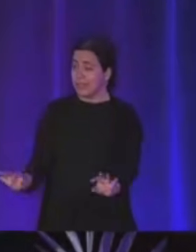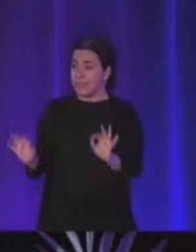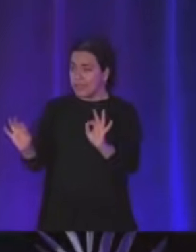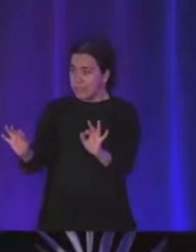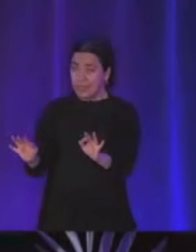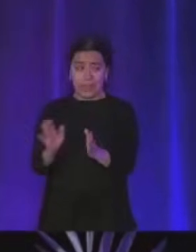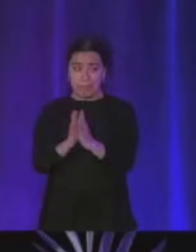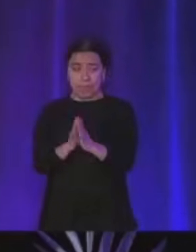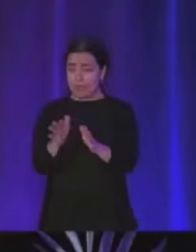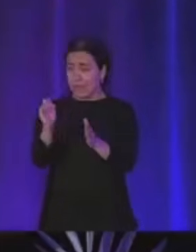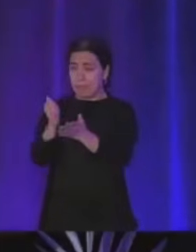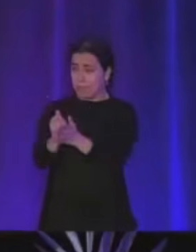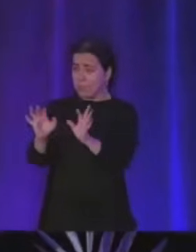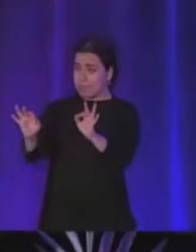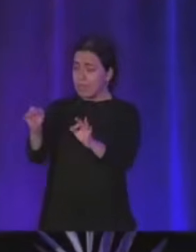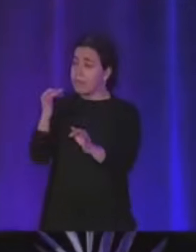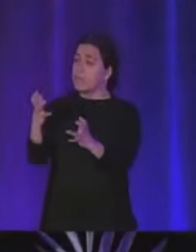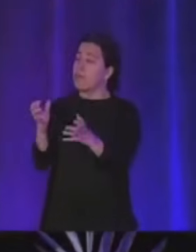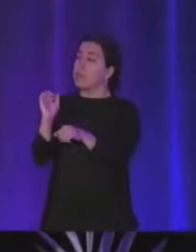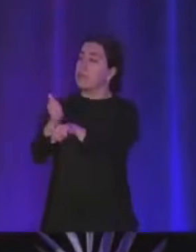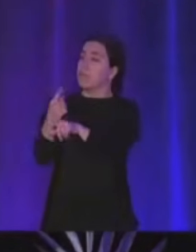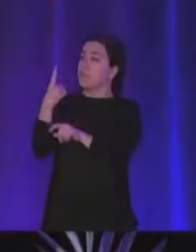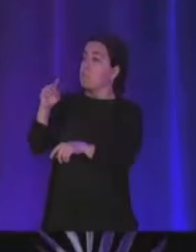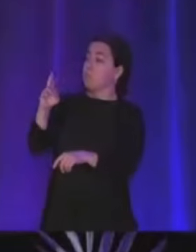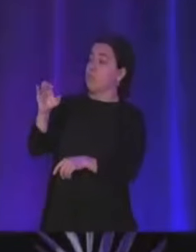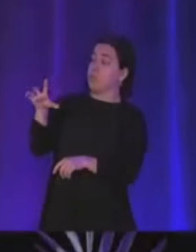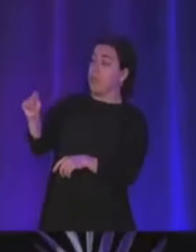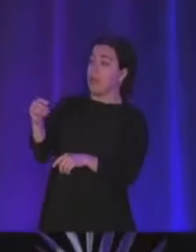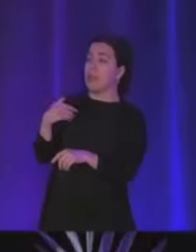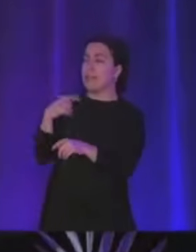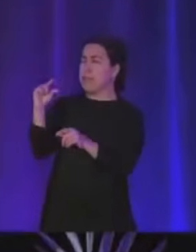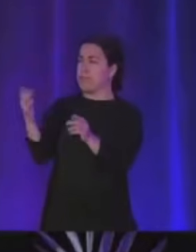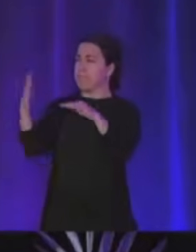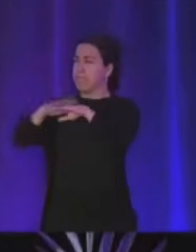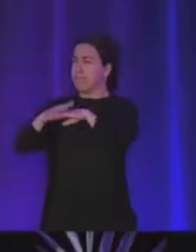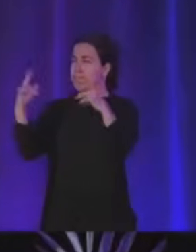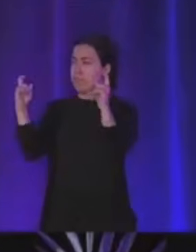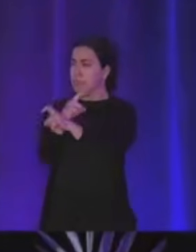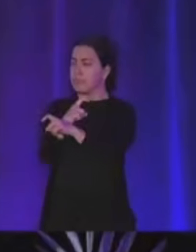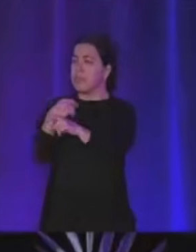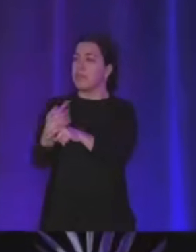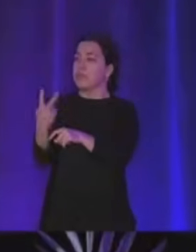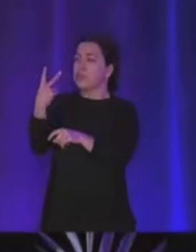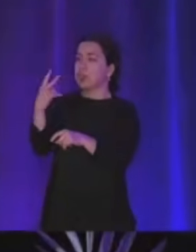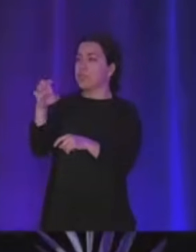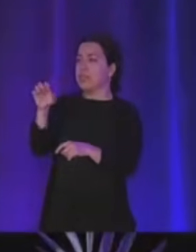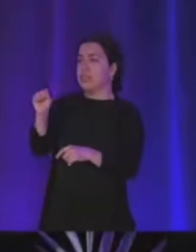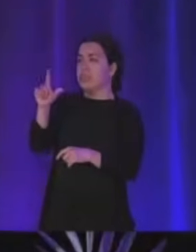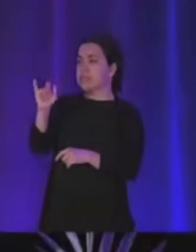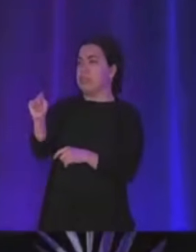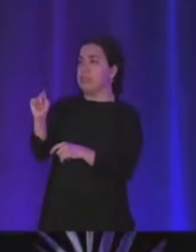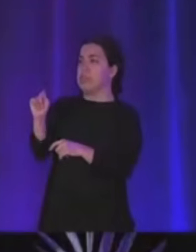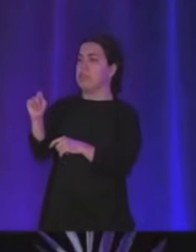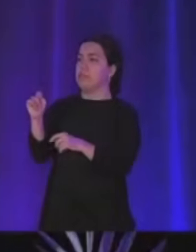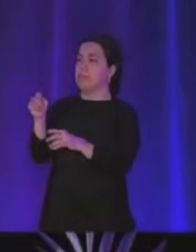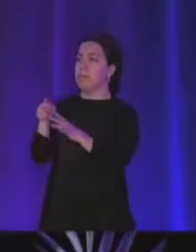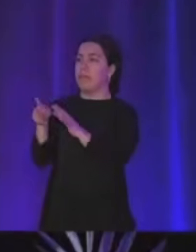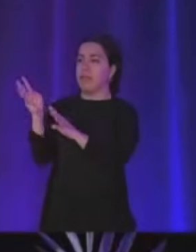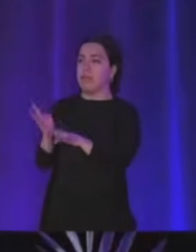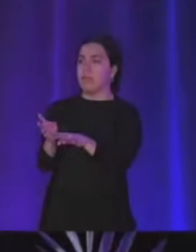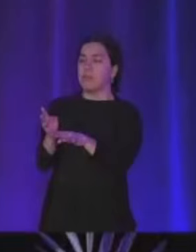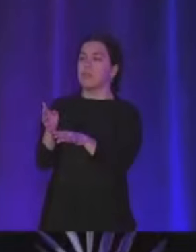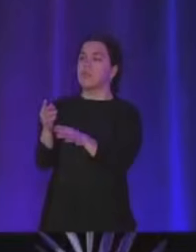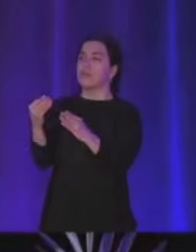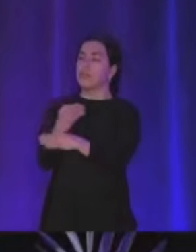bit more complicated. There are 2 good ESLint plugins, so NPM packages that give you more lint rules that look at new and